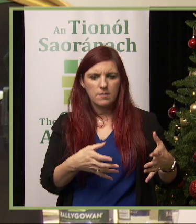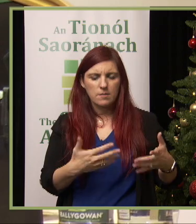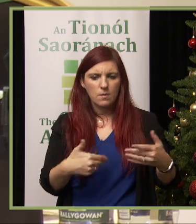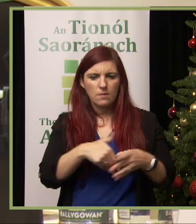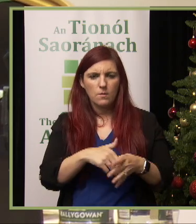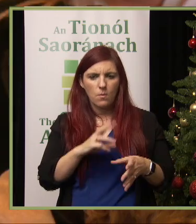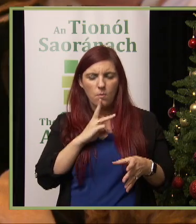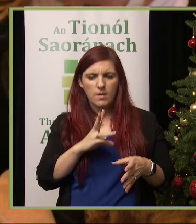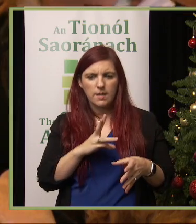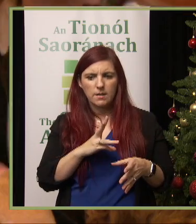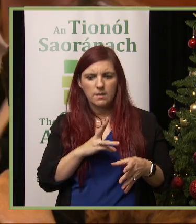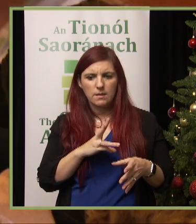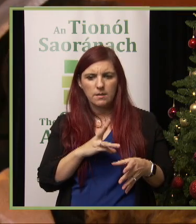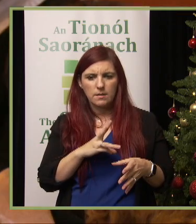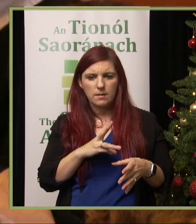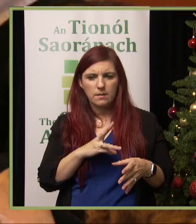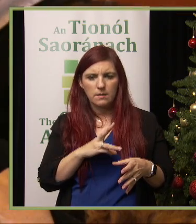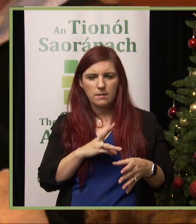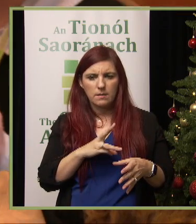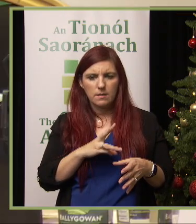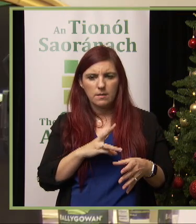of ring-fenced. Thank you.